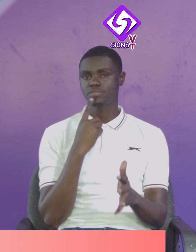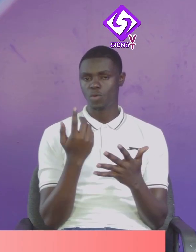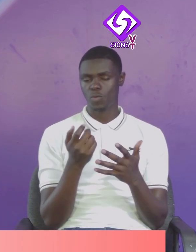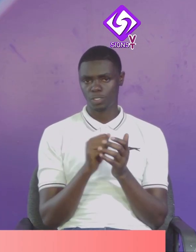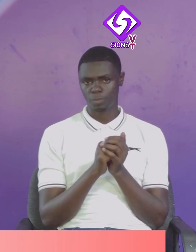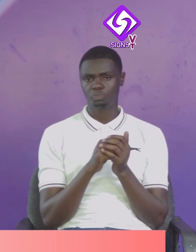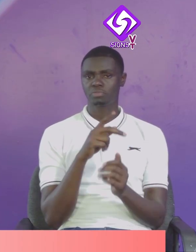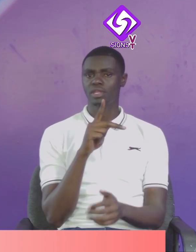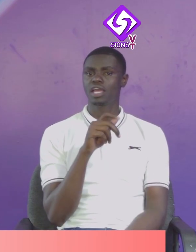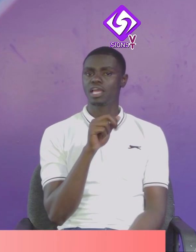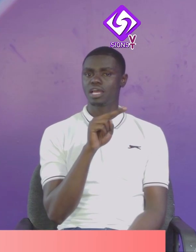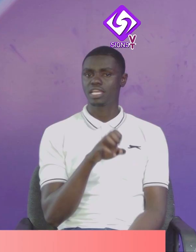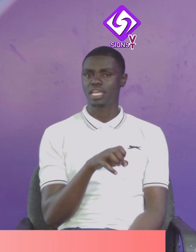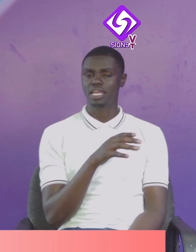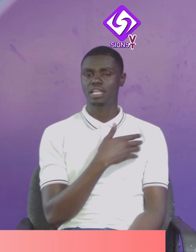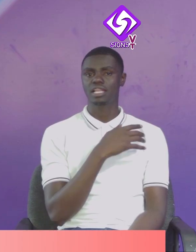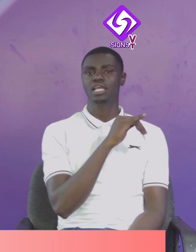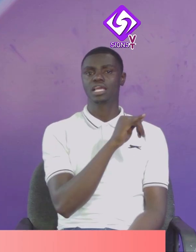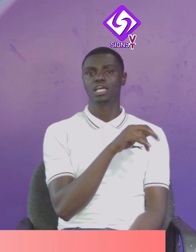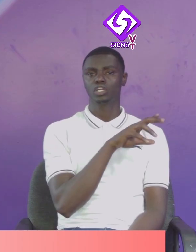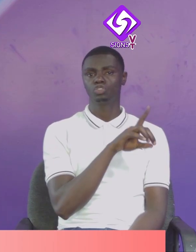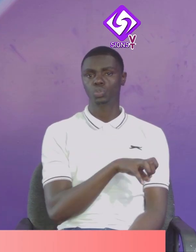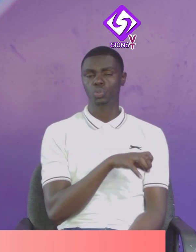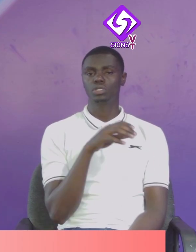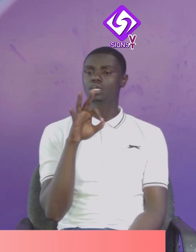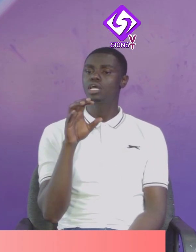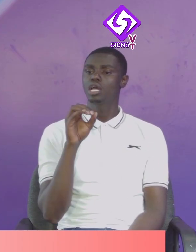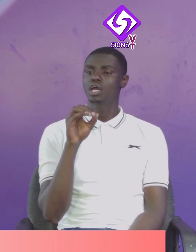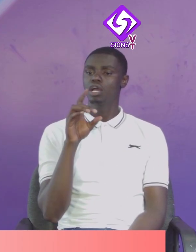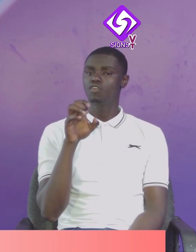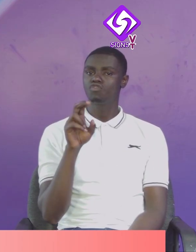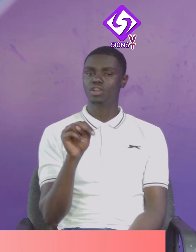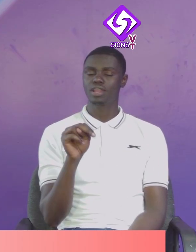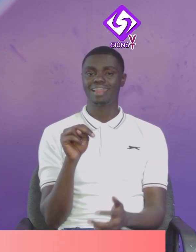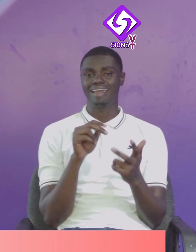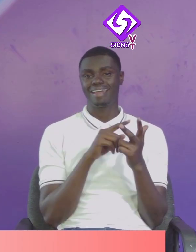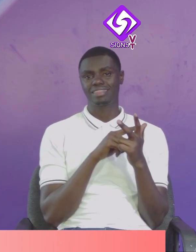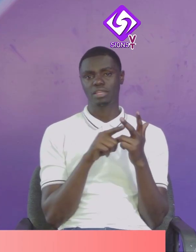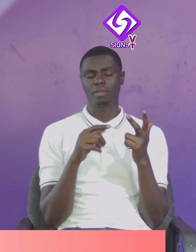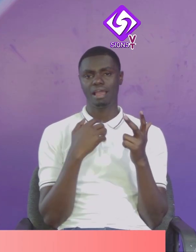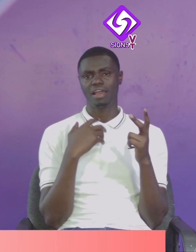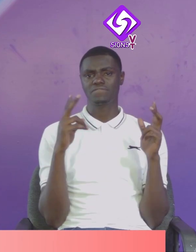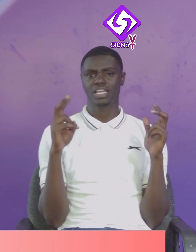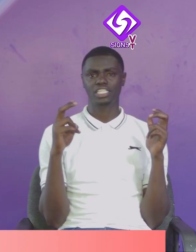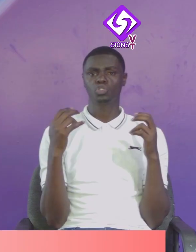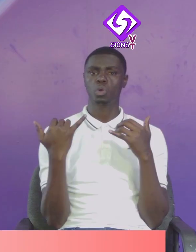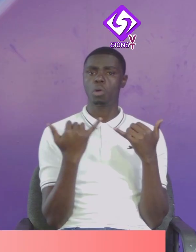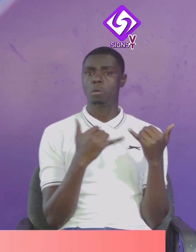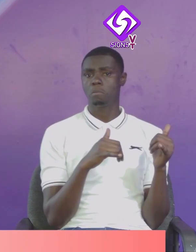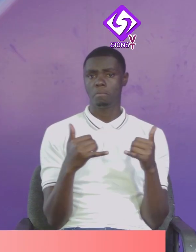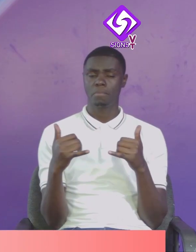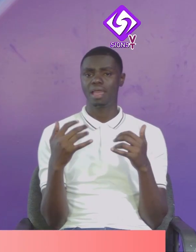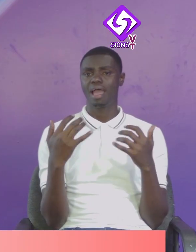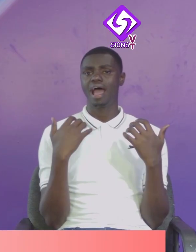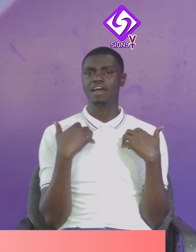the likes of Kane, the likes of Bellingham, and Phil Foden, these three players, he's having an issue playing. He's having a